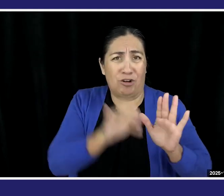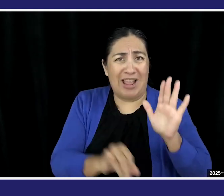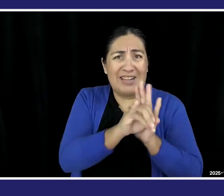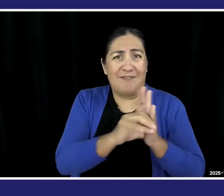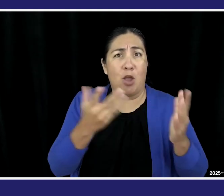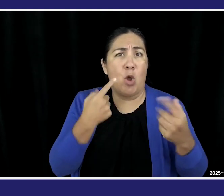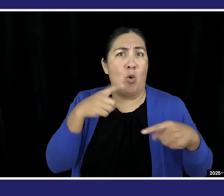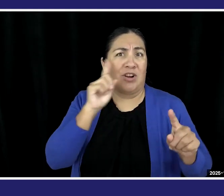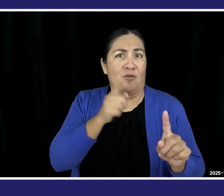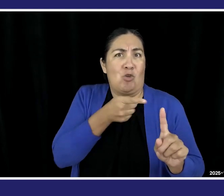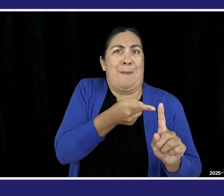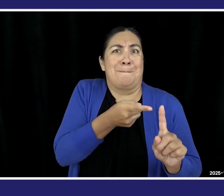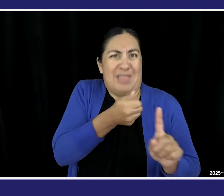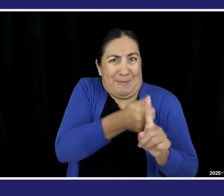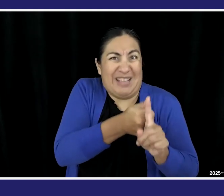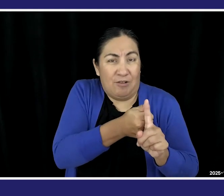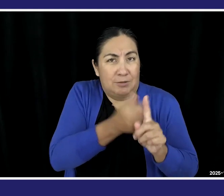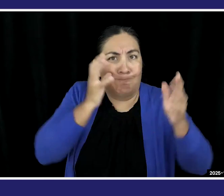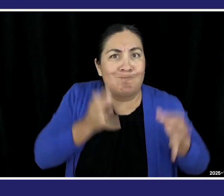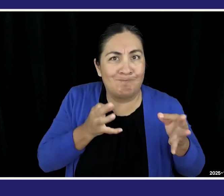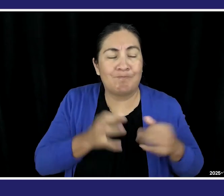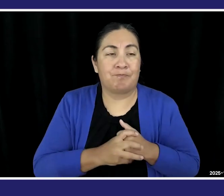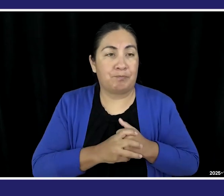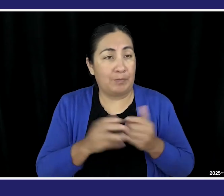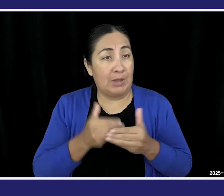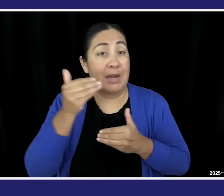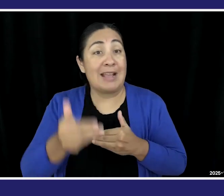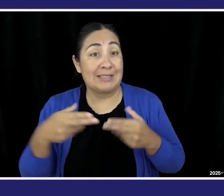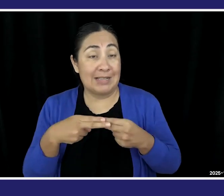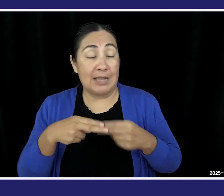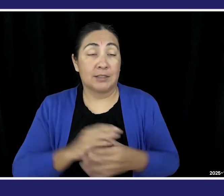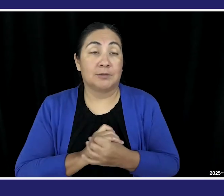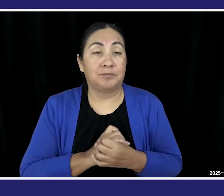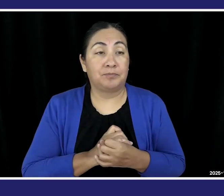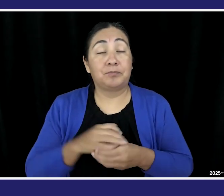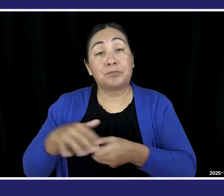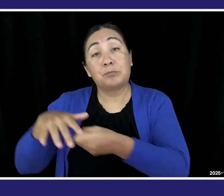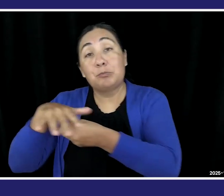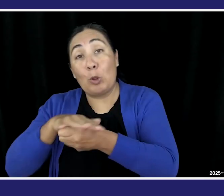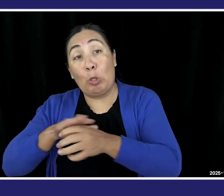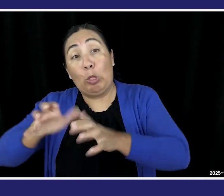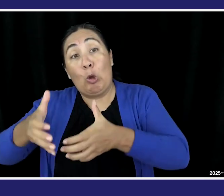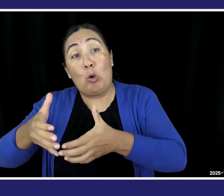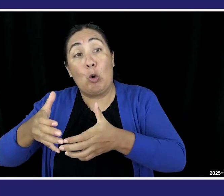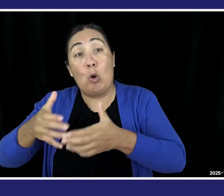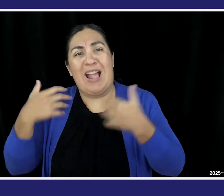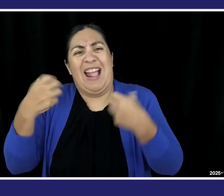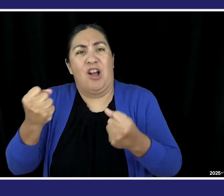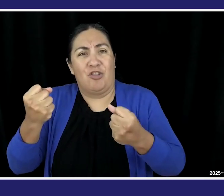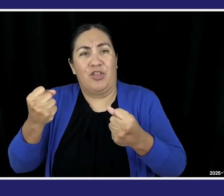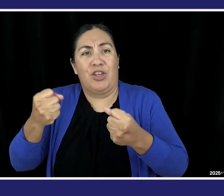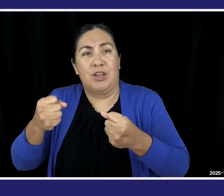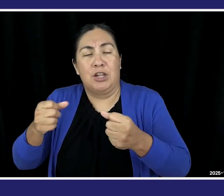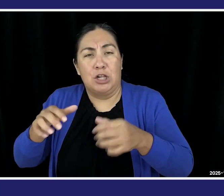them. Next slide, please. And so for the local health jurisdiction role, there